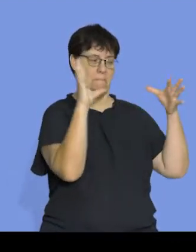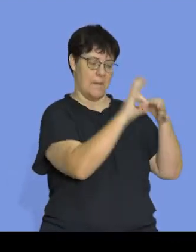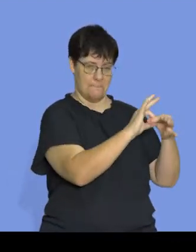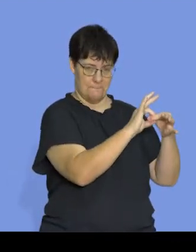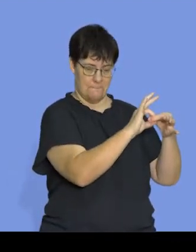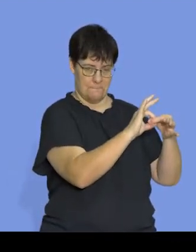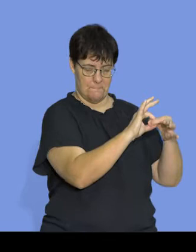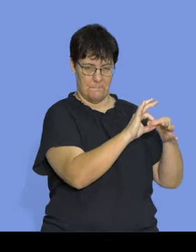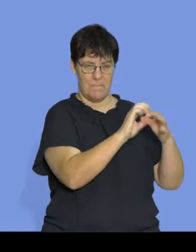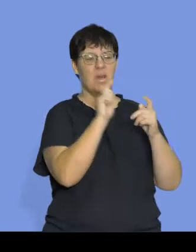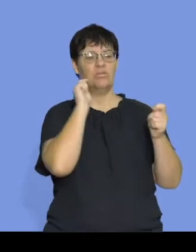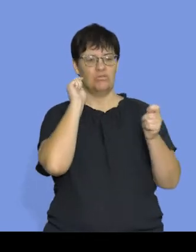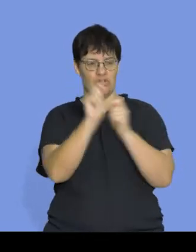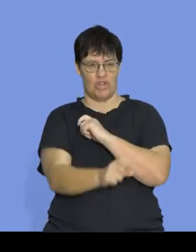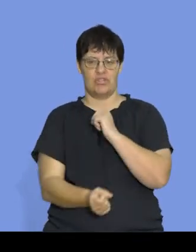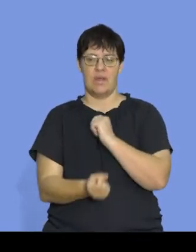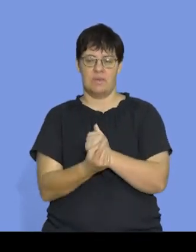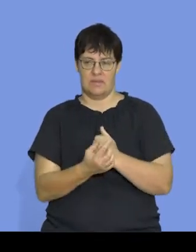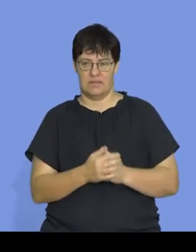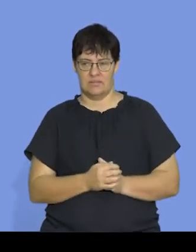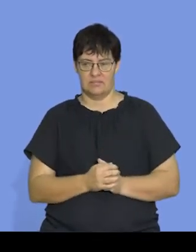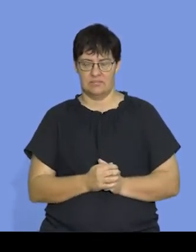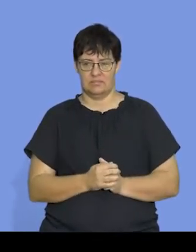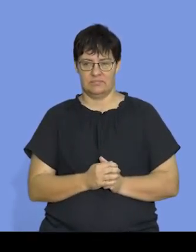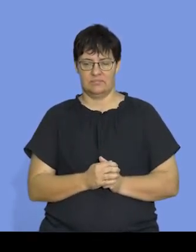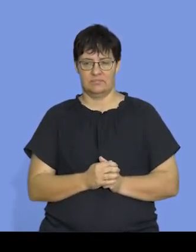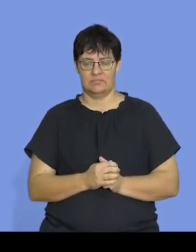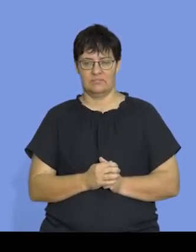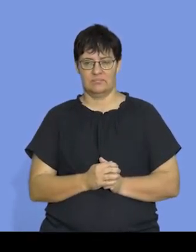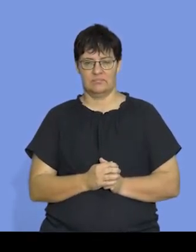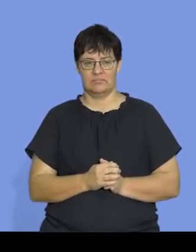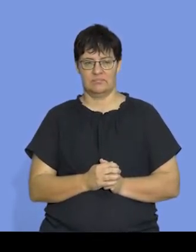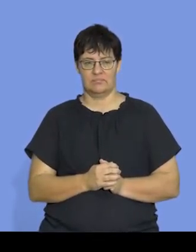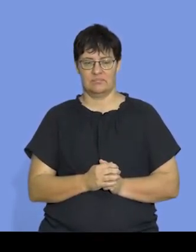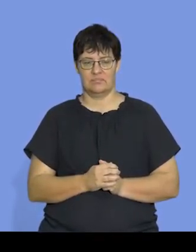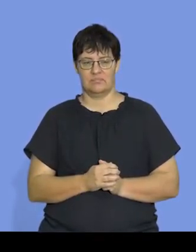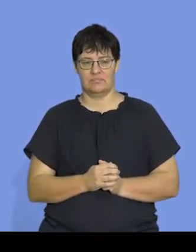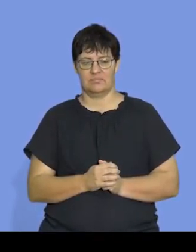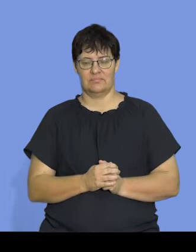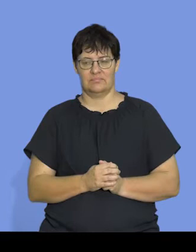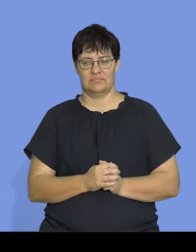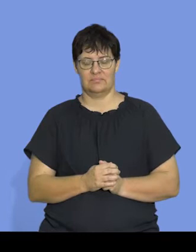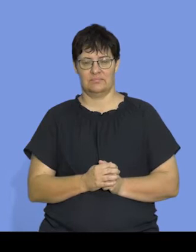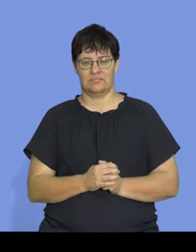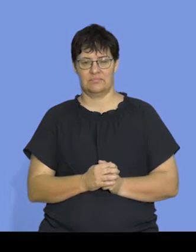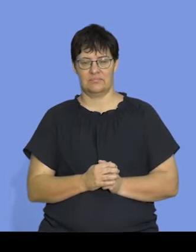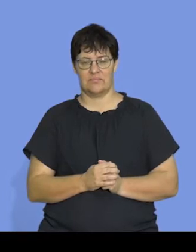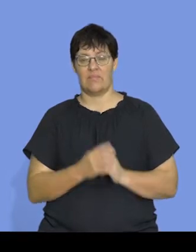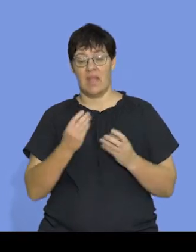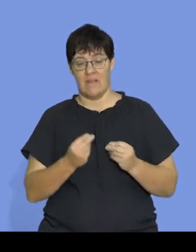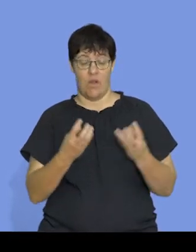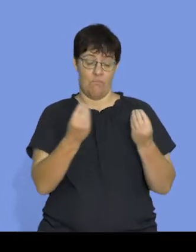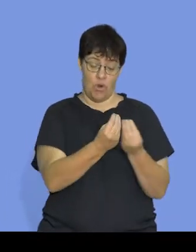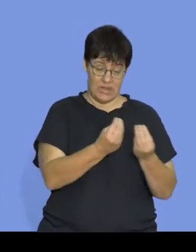the changes that take place in a reaction, okay? So there are bonds that exist between the products. So